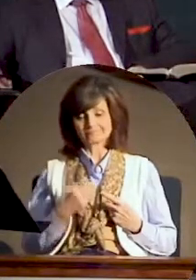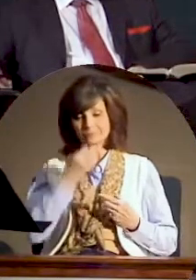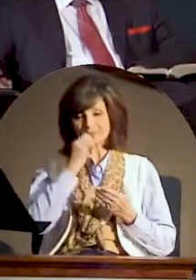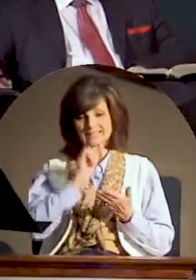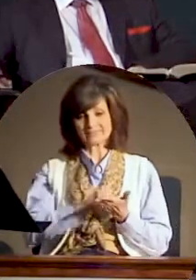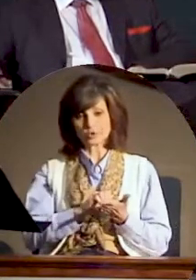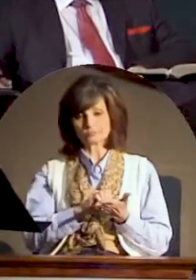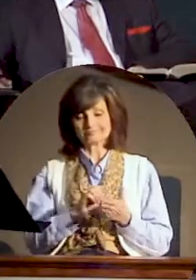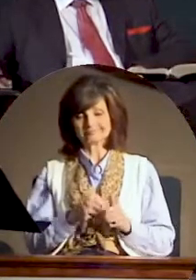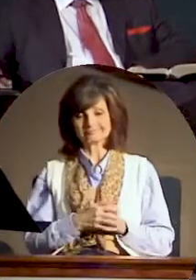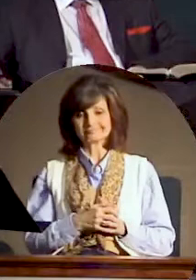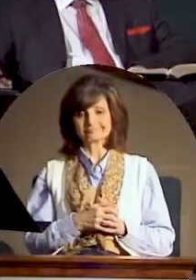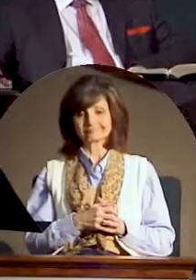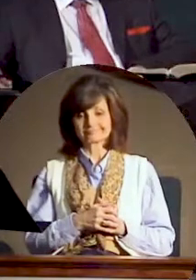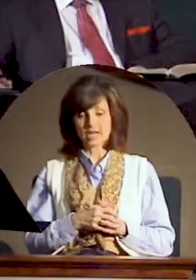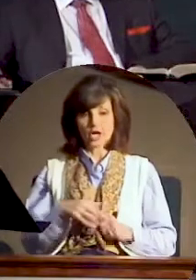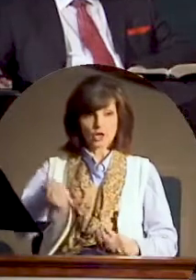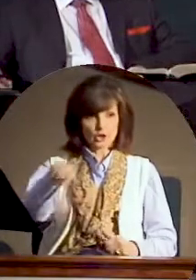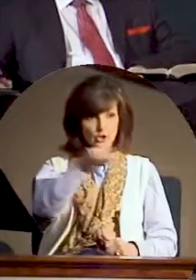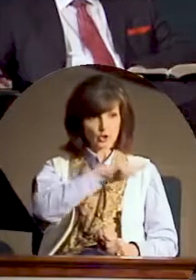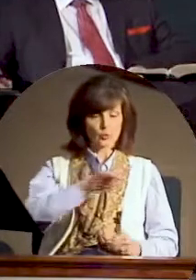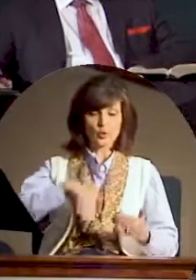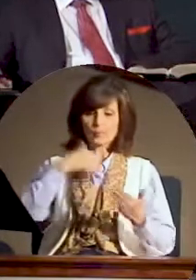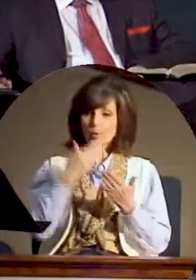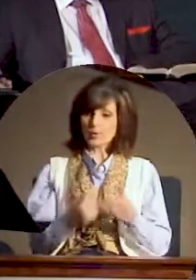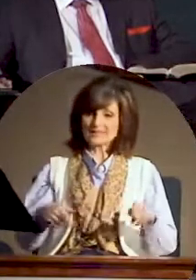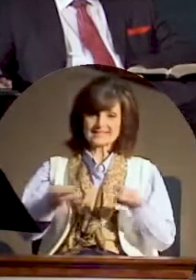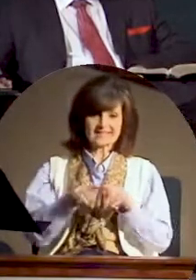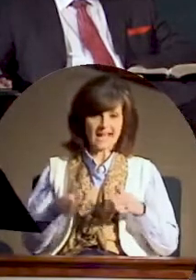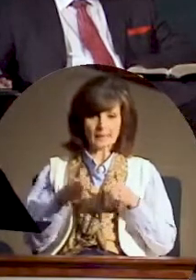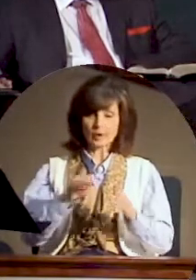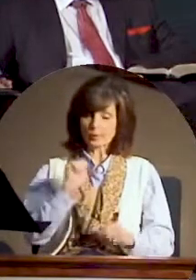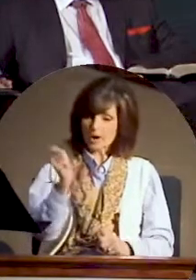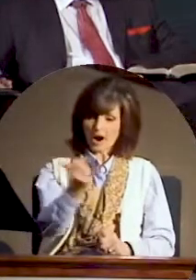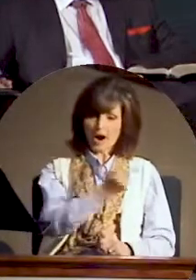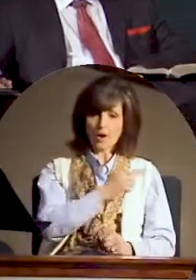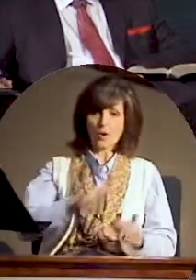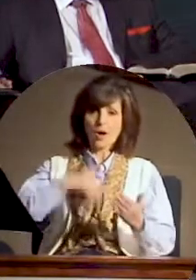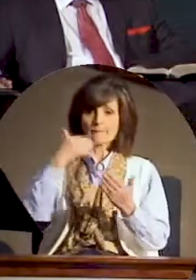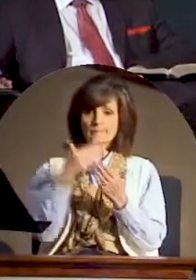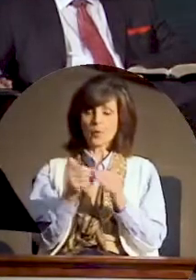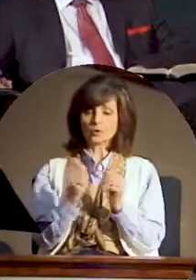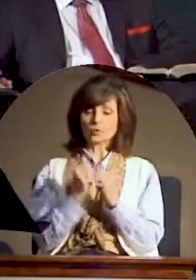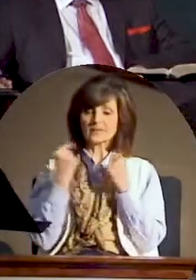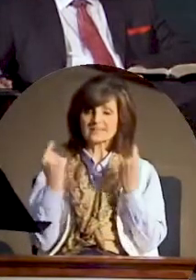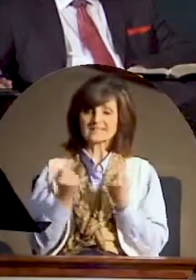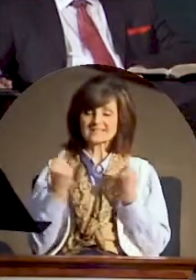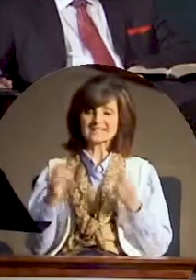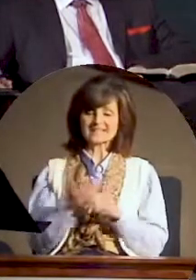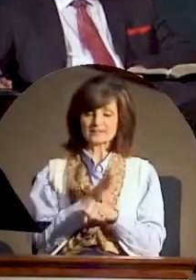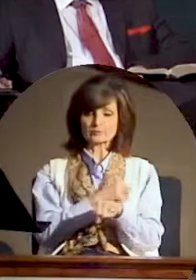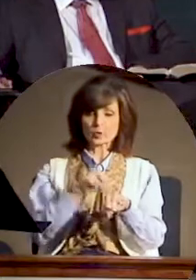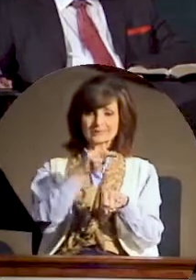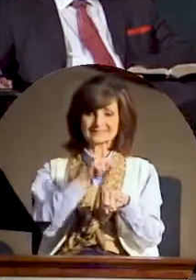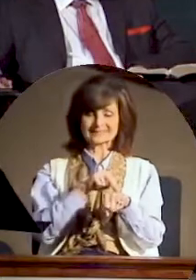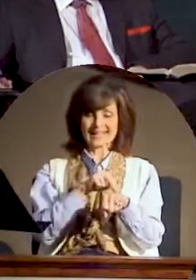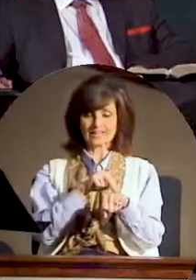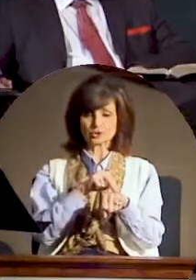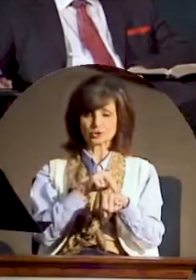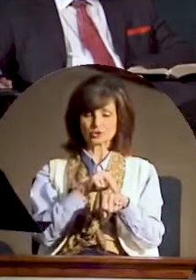evil. You were born the same way. We were all born with a sinful nature,